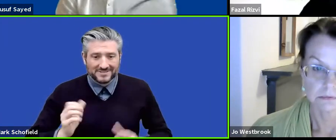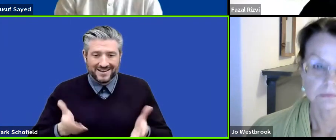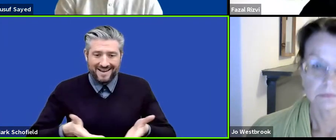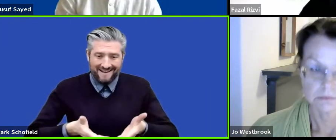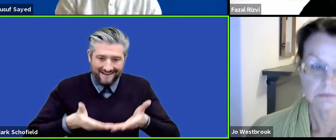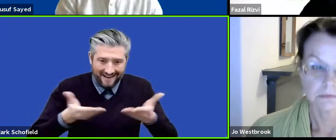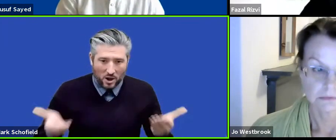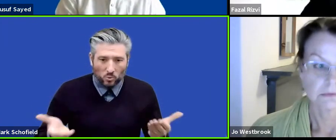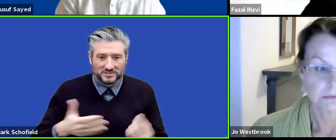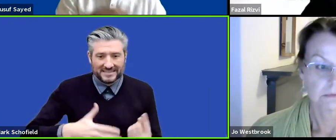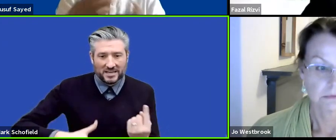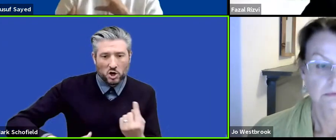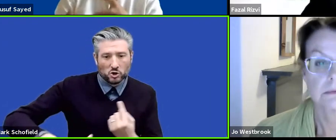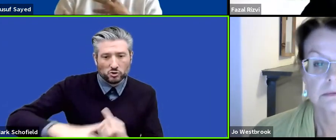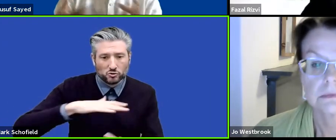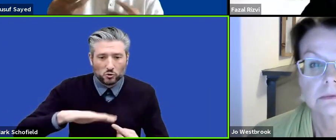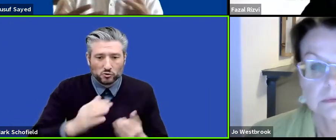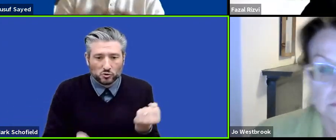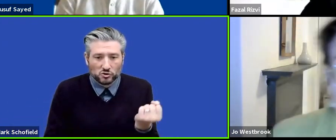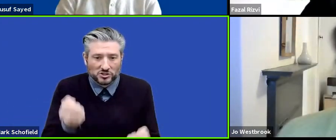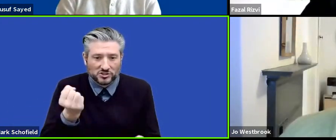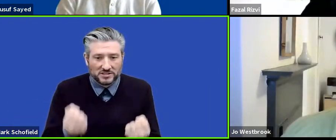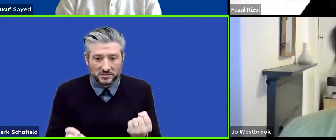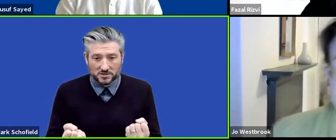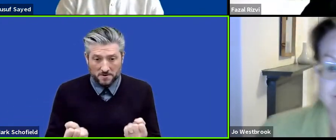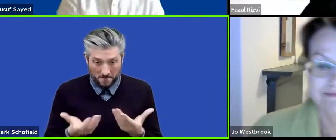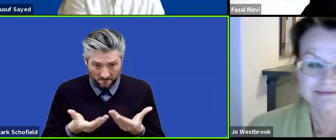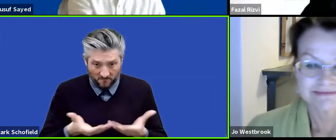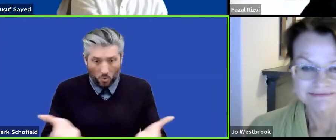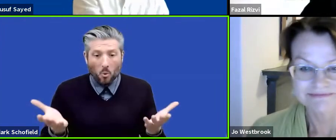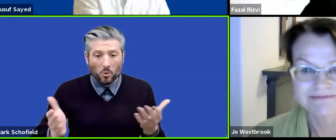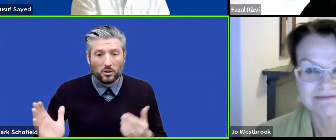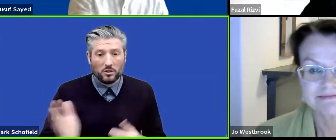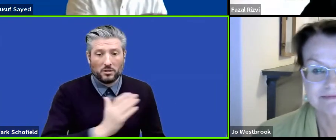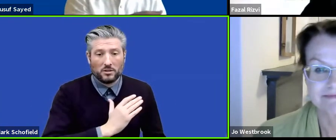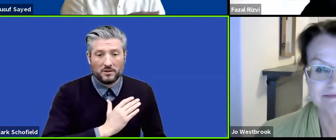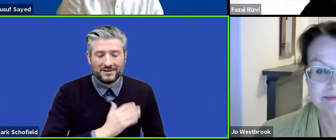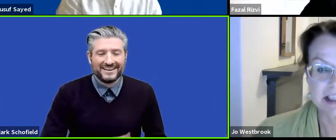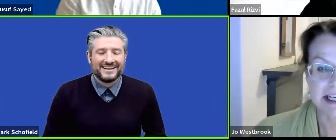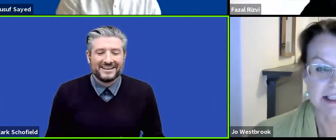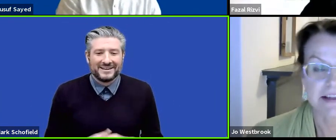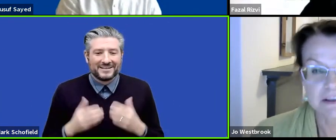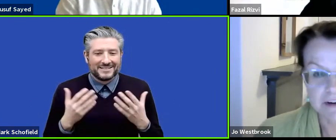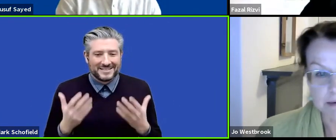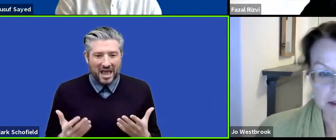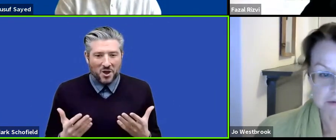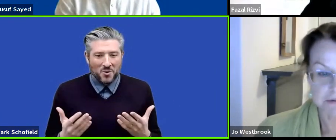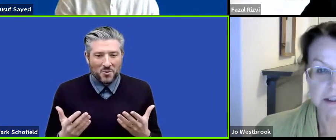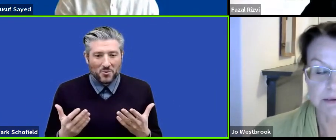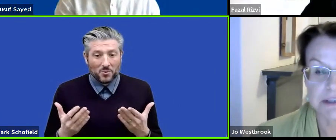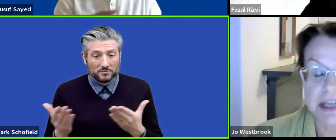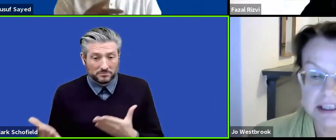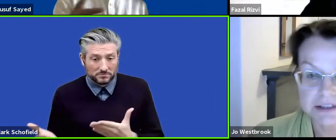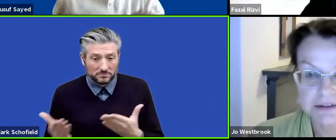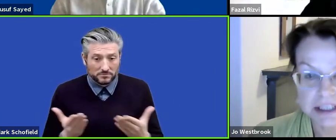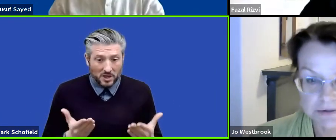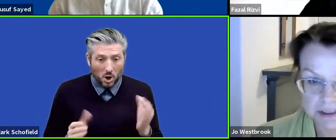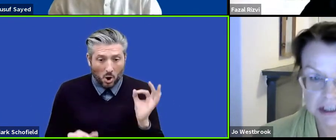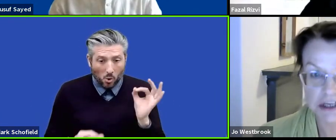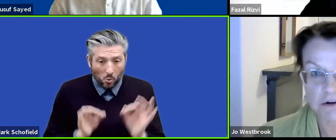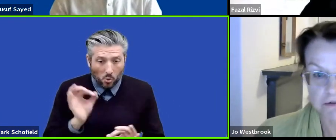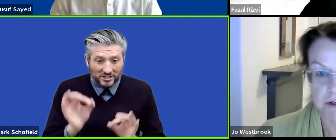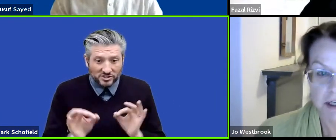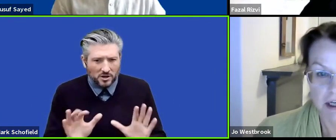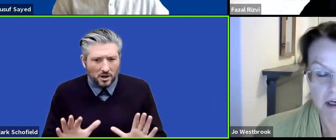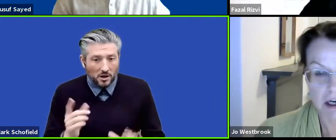I'll pause there and give Fazal a chance just to say a few words and open up for questions. Thanks. Yes, thank you very much. Fazal, would you like to just